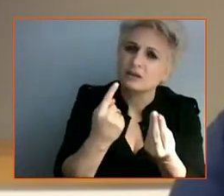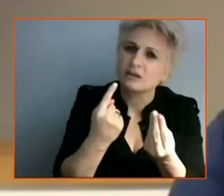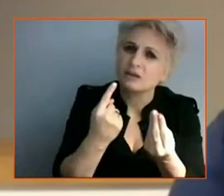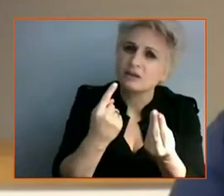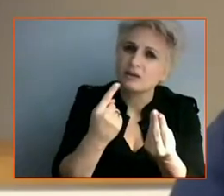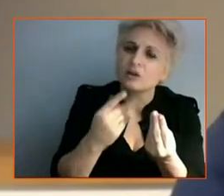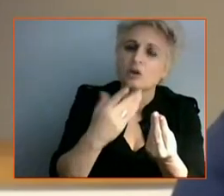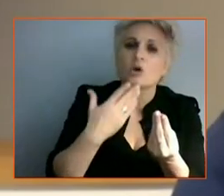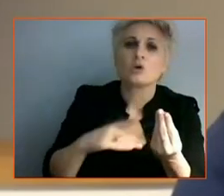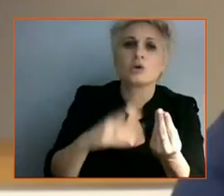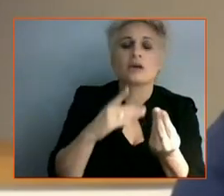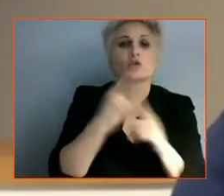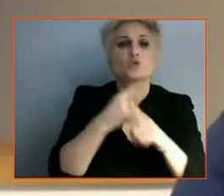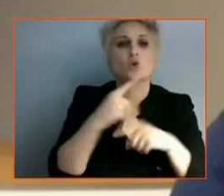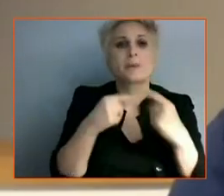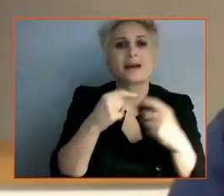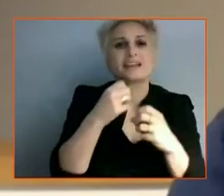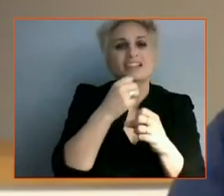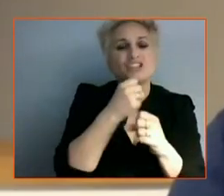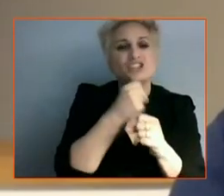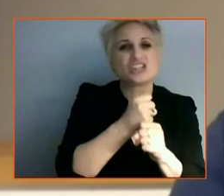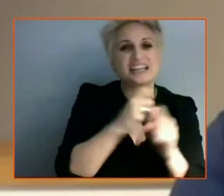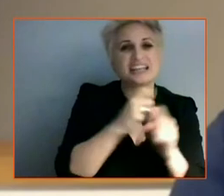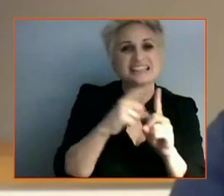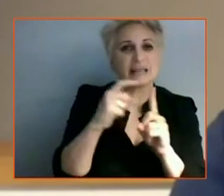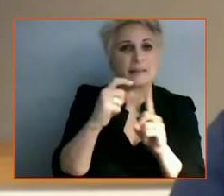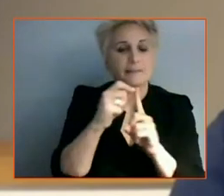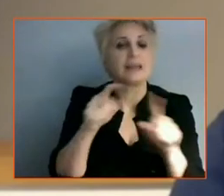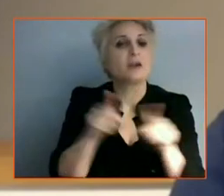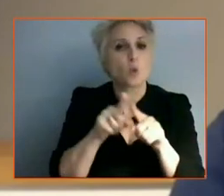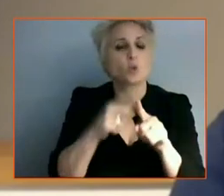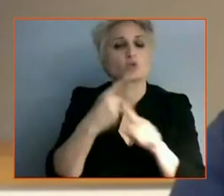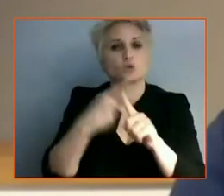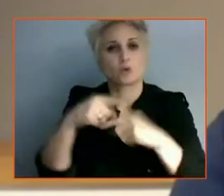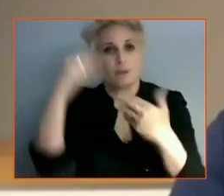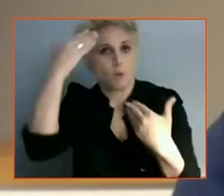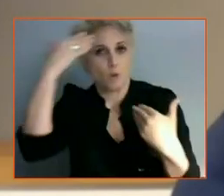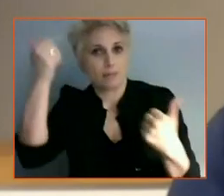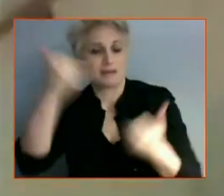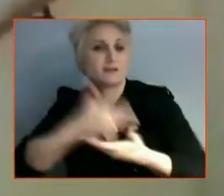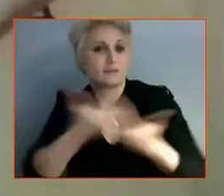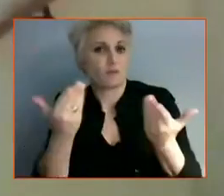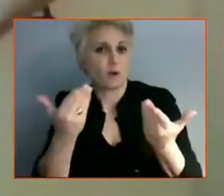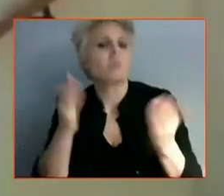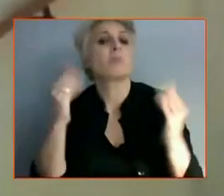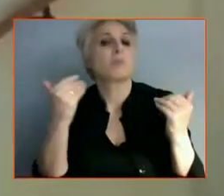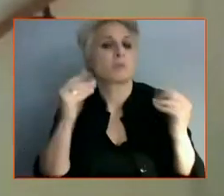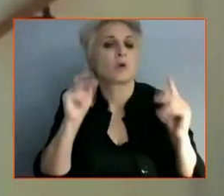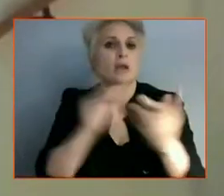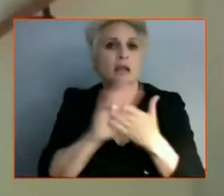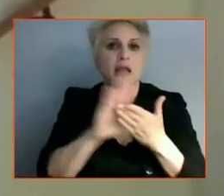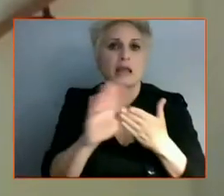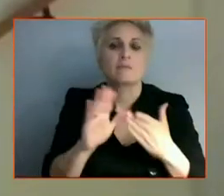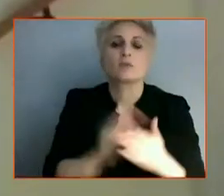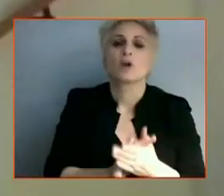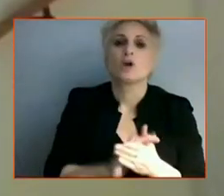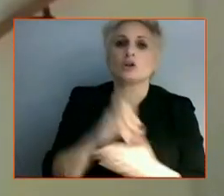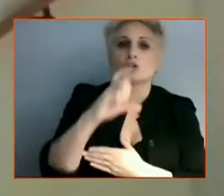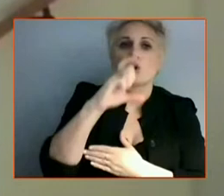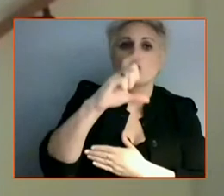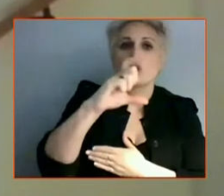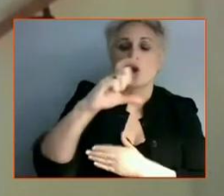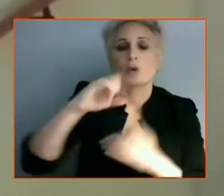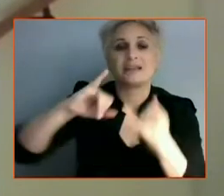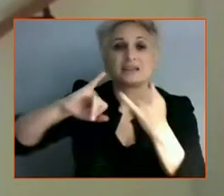You have to talk about GDP as well as talking about well-being of. Cool. Okay. So Chlöe Swarbrick, I mean, let me ask you about.